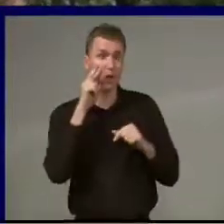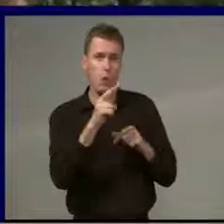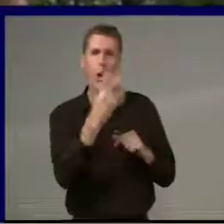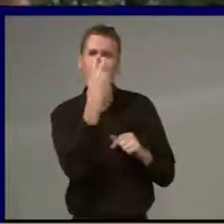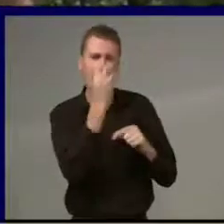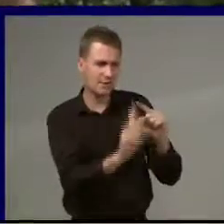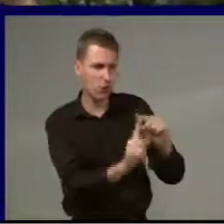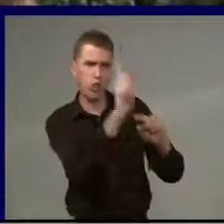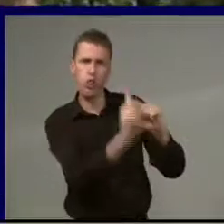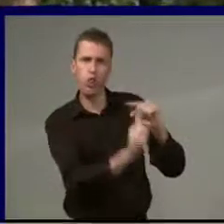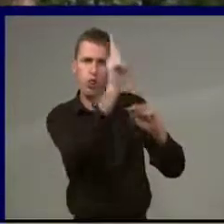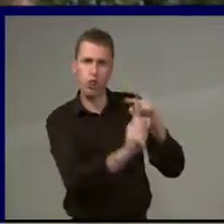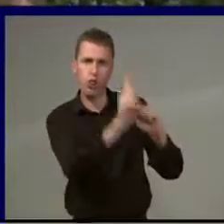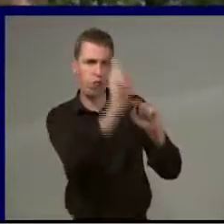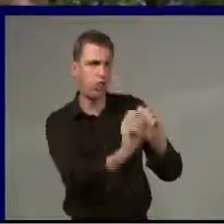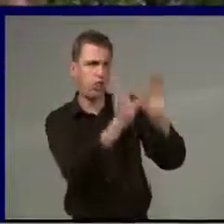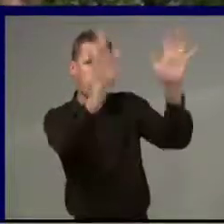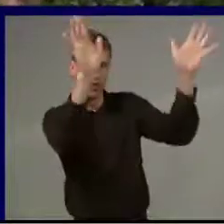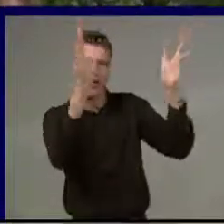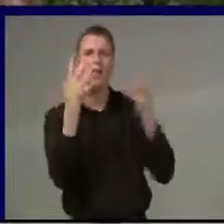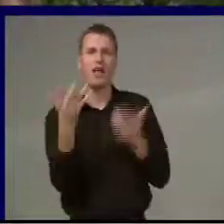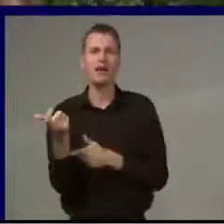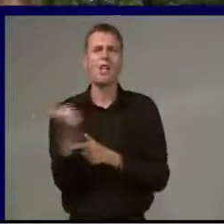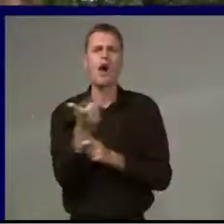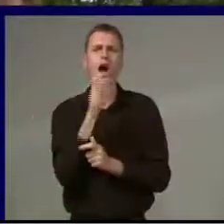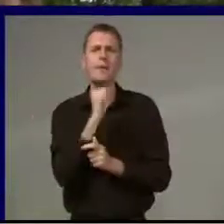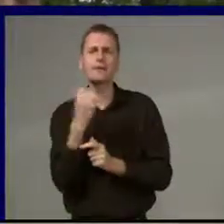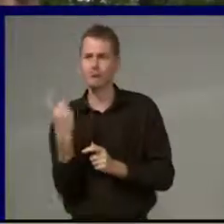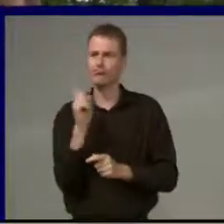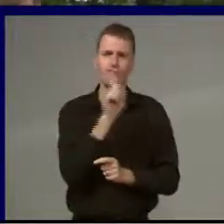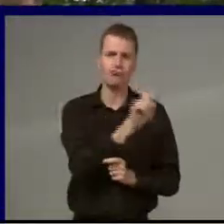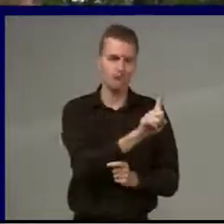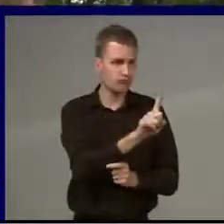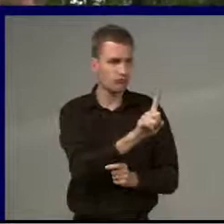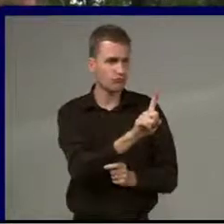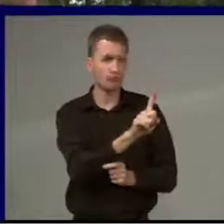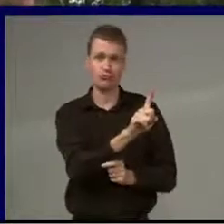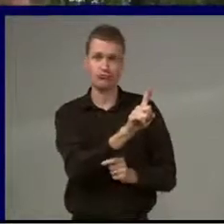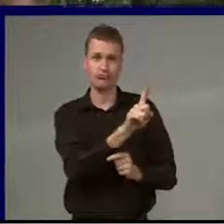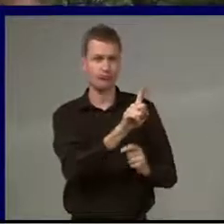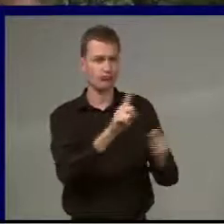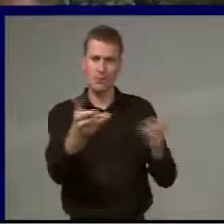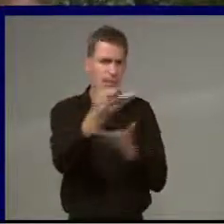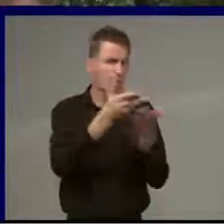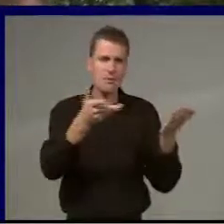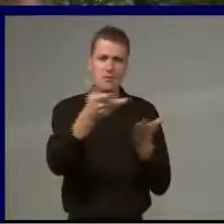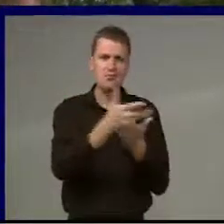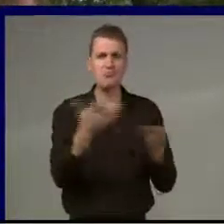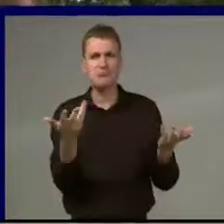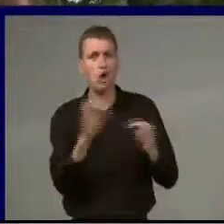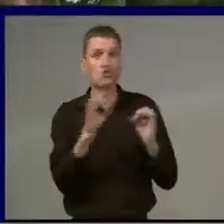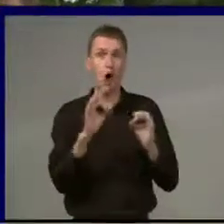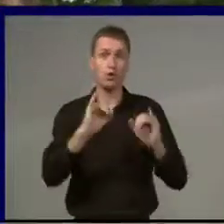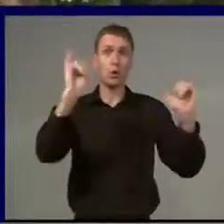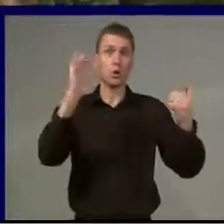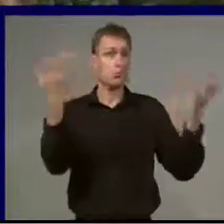up through the hole in the ground, and then the firemen turned up. All seemed pretty casual about it. We're pointing, waving at each other,